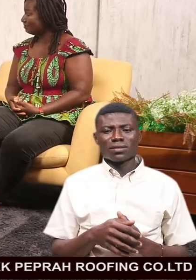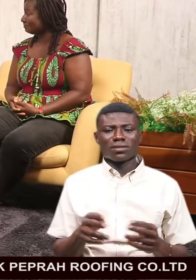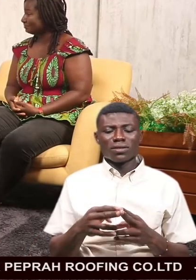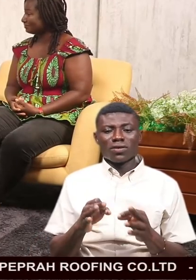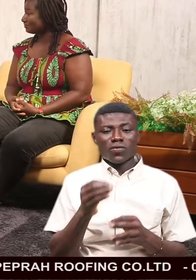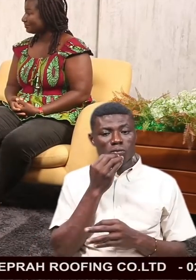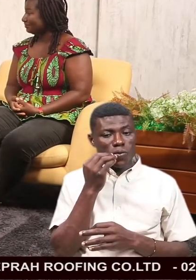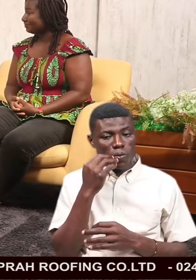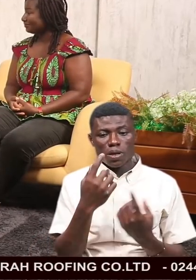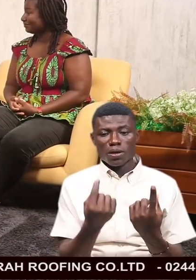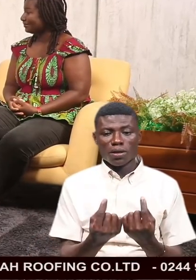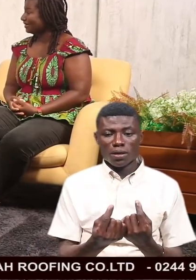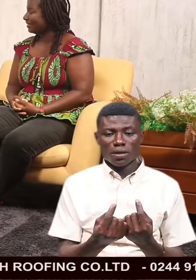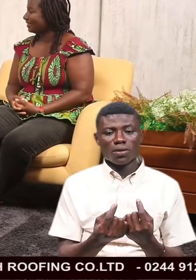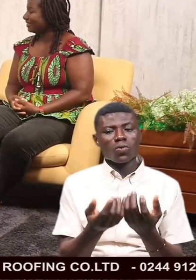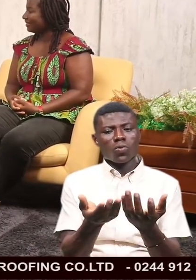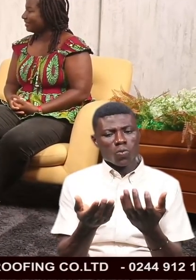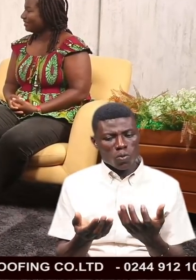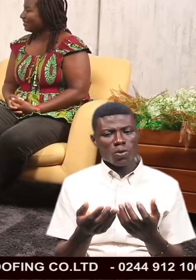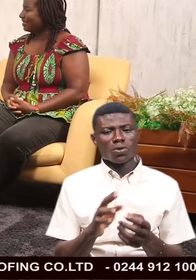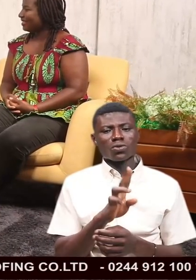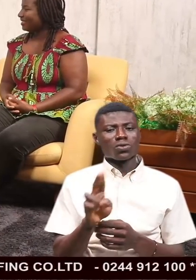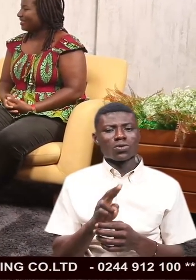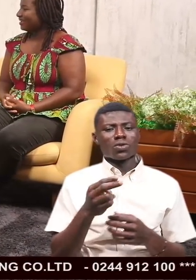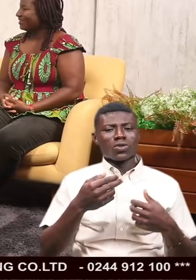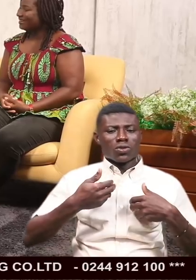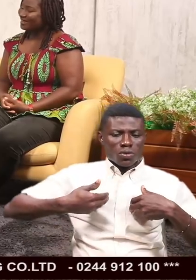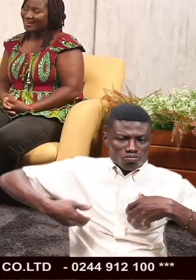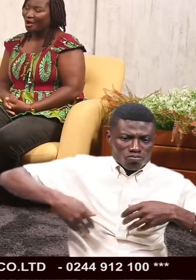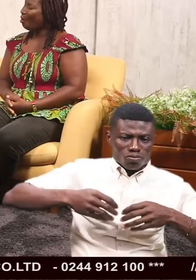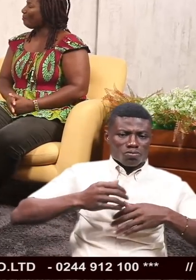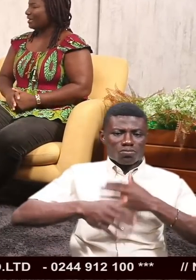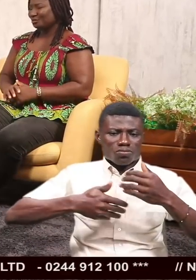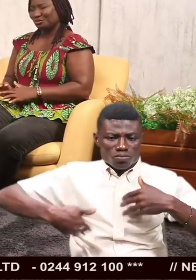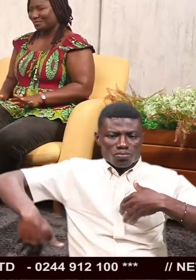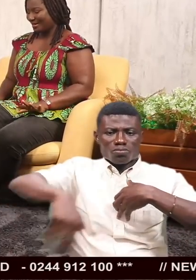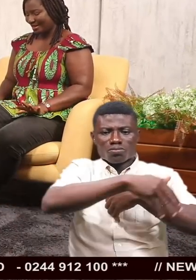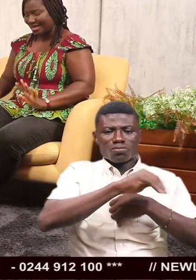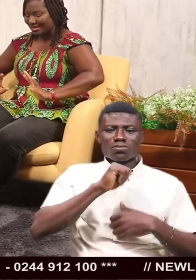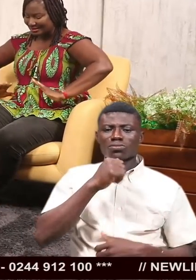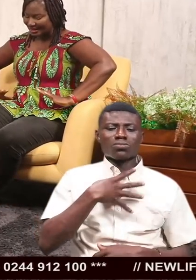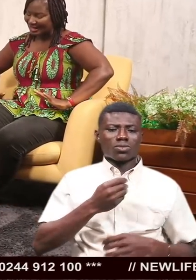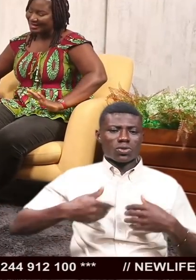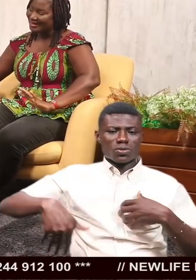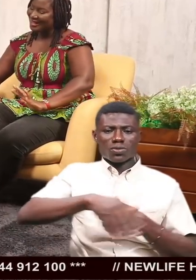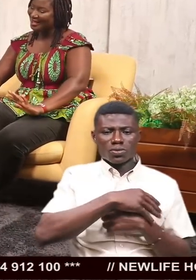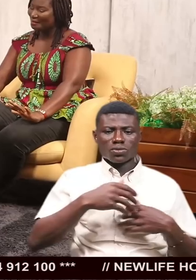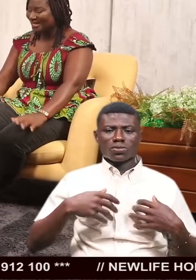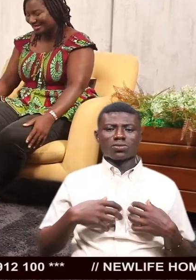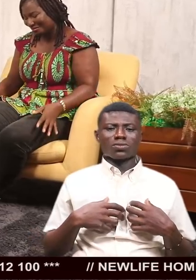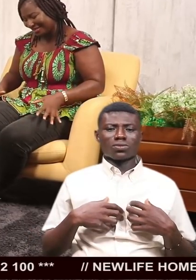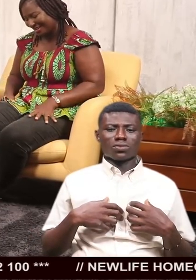fear or pet the ordin trauma abo muni bi. Ani on pen to ma